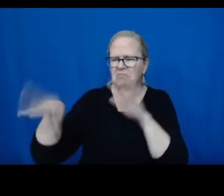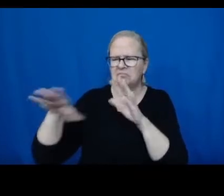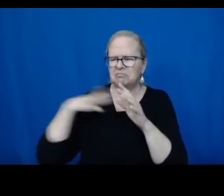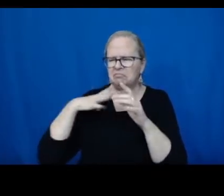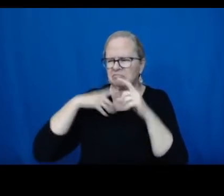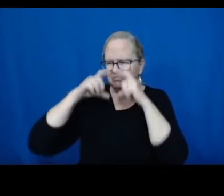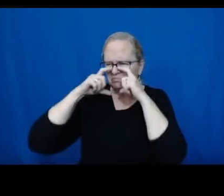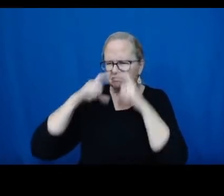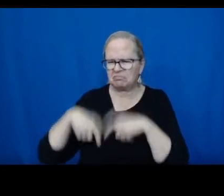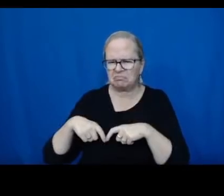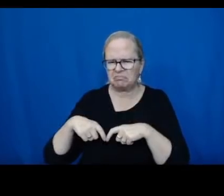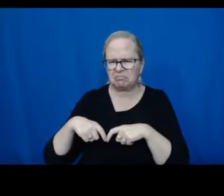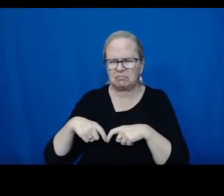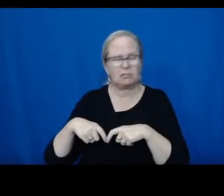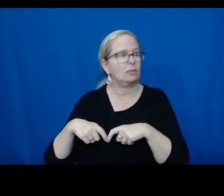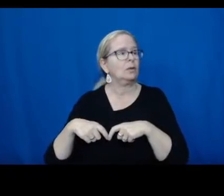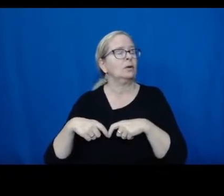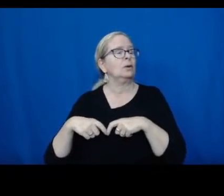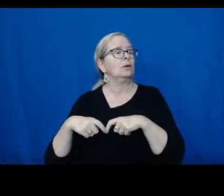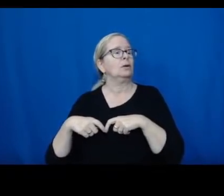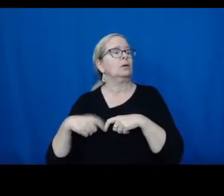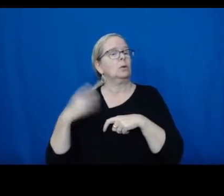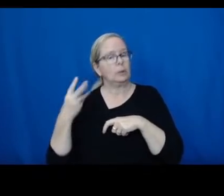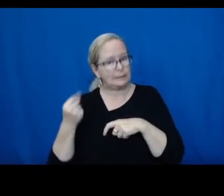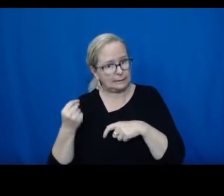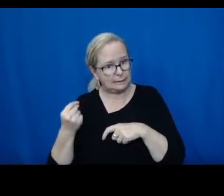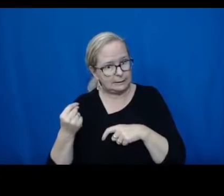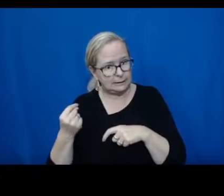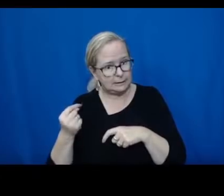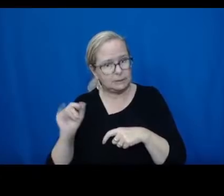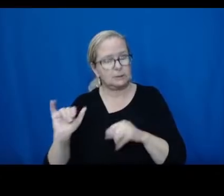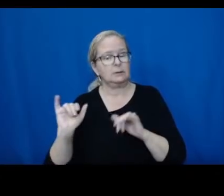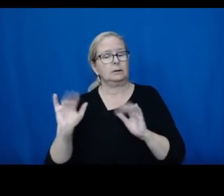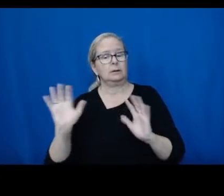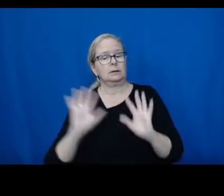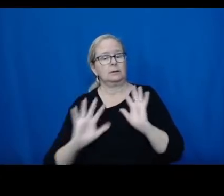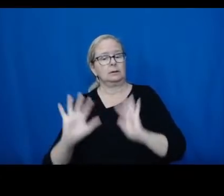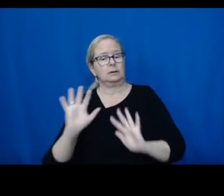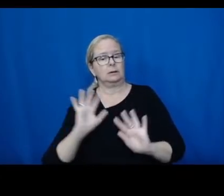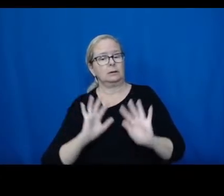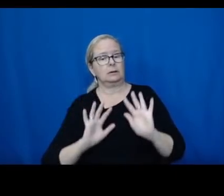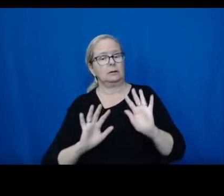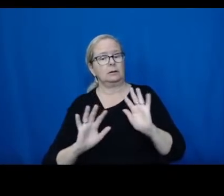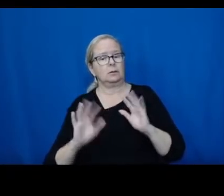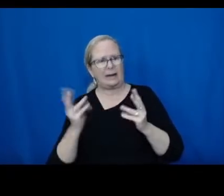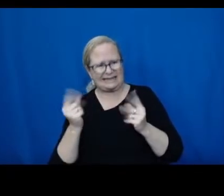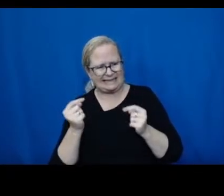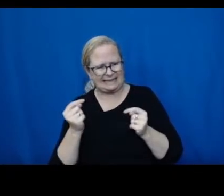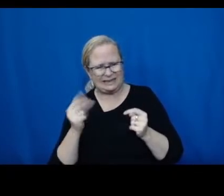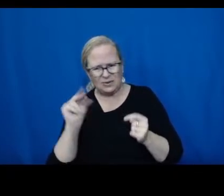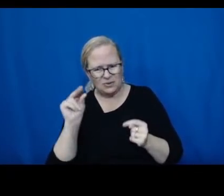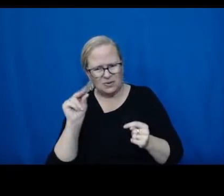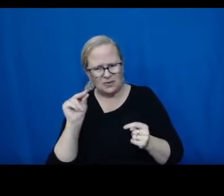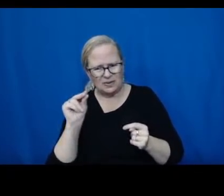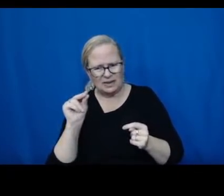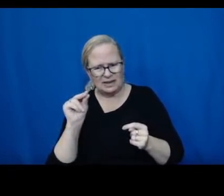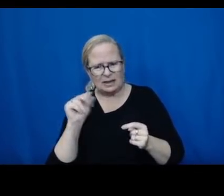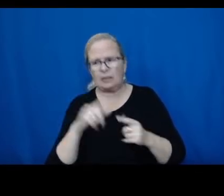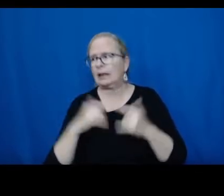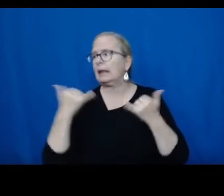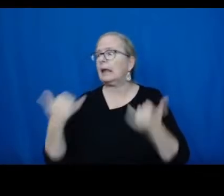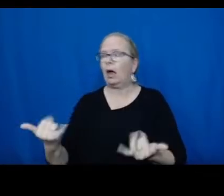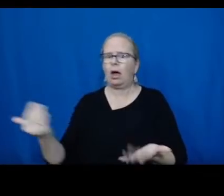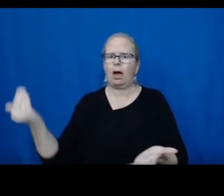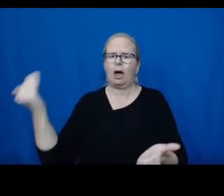inviting yet another catastrophic course. And then a few weeks later, different decisions were made, likely